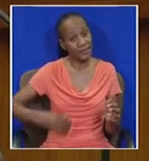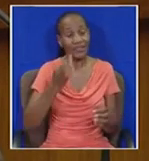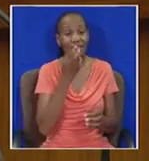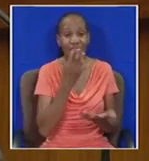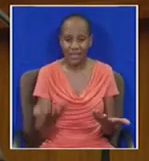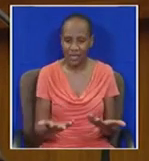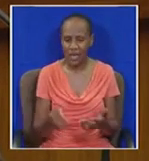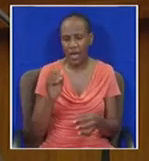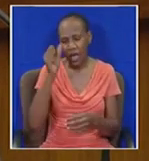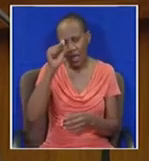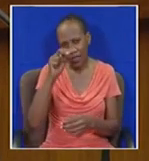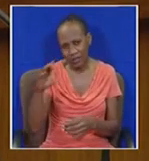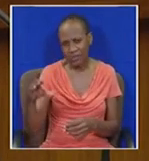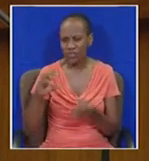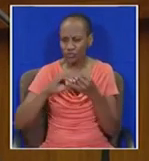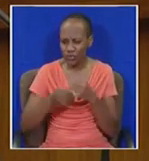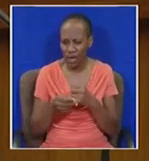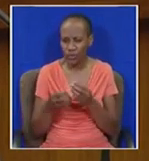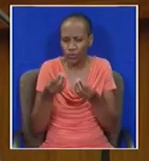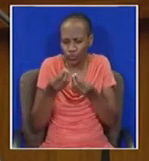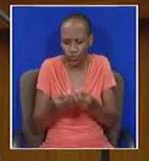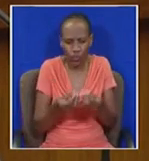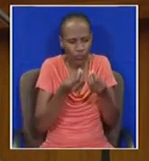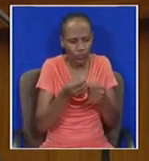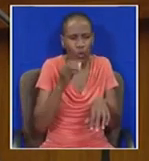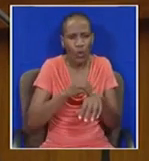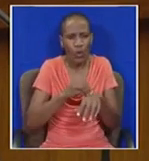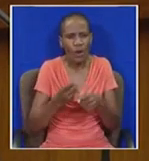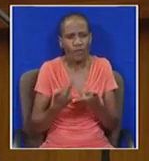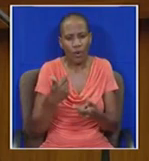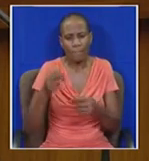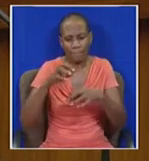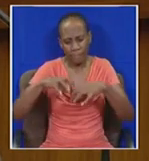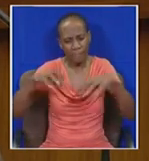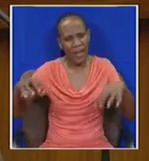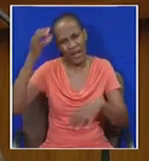heal the wounds that had been inflicted upon our people by colonial conquest."